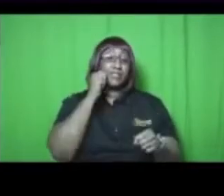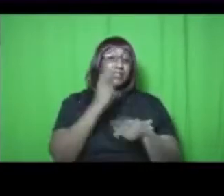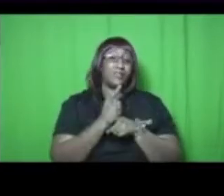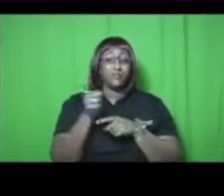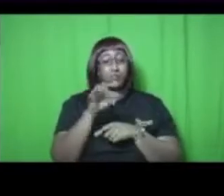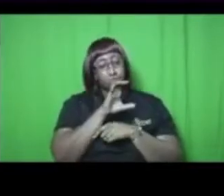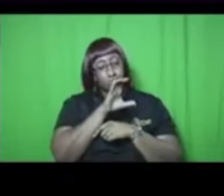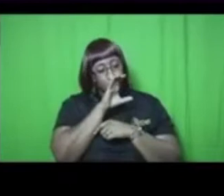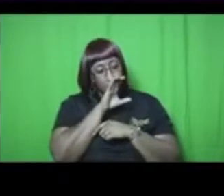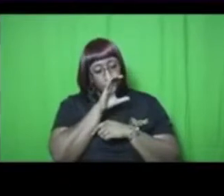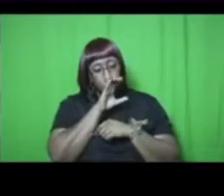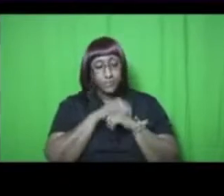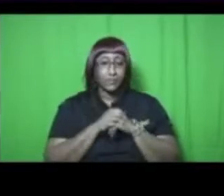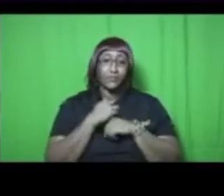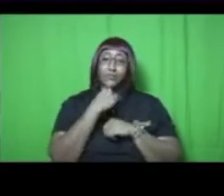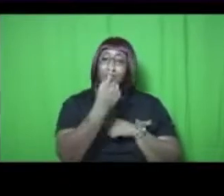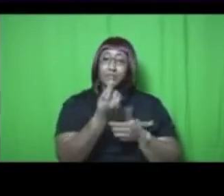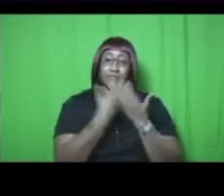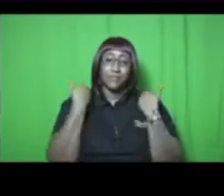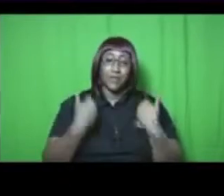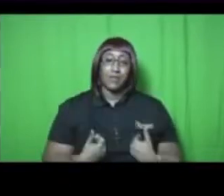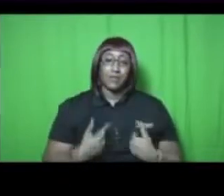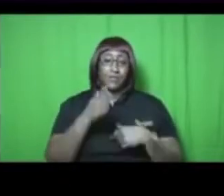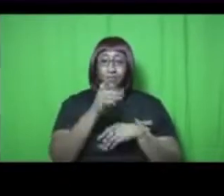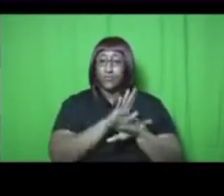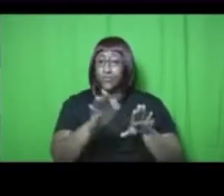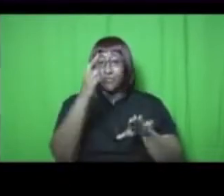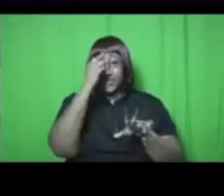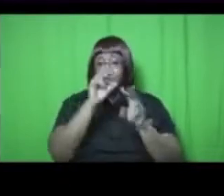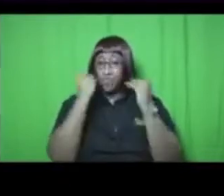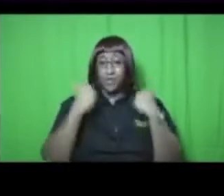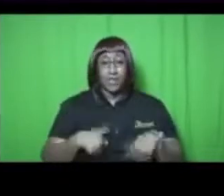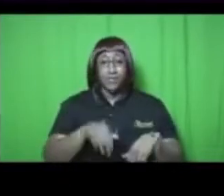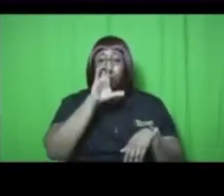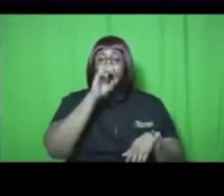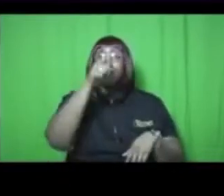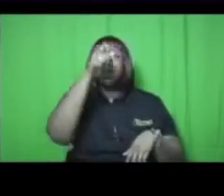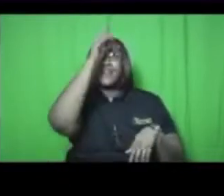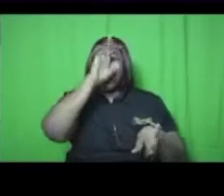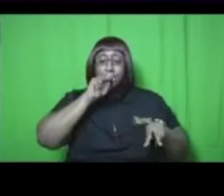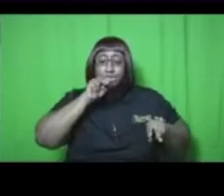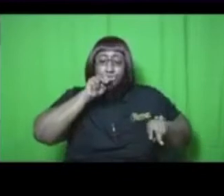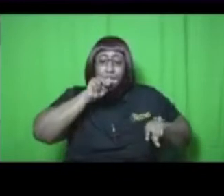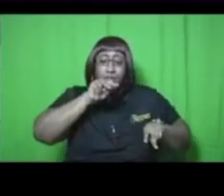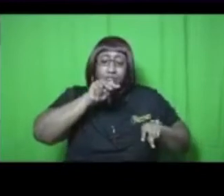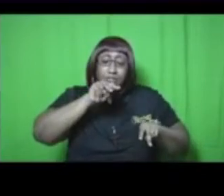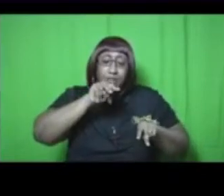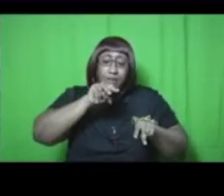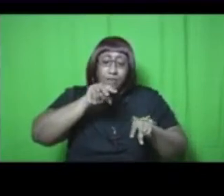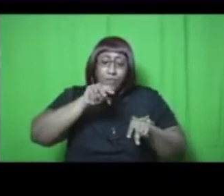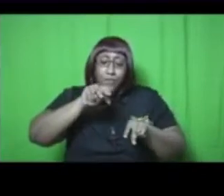just watching. And I want to tell somebody, even when you don't think nobody's watching over you, God is watching over you. And